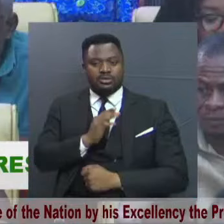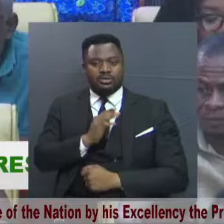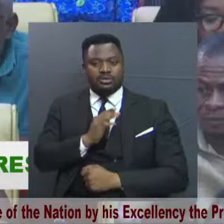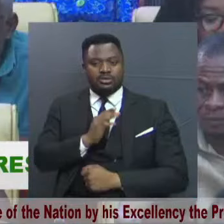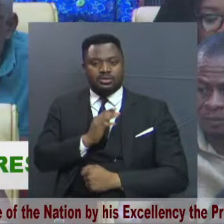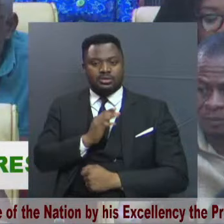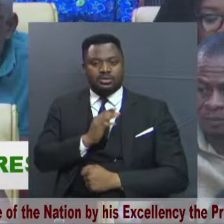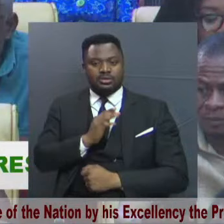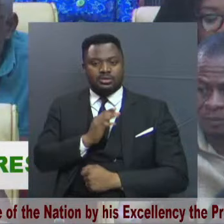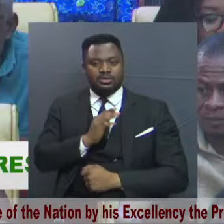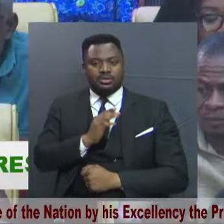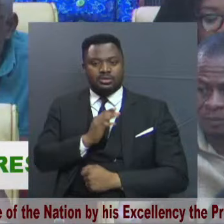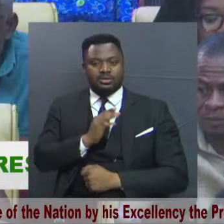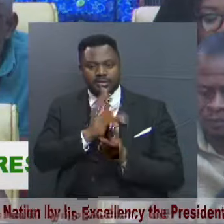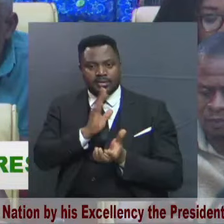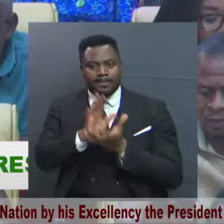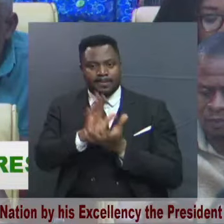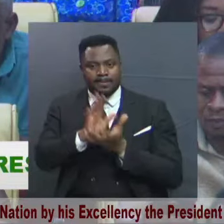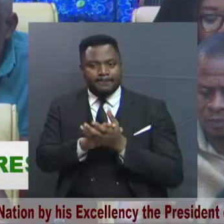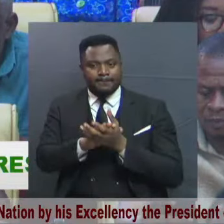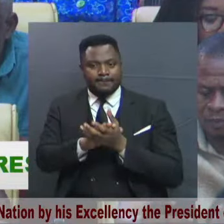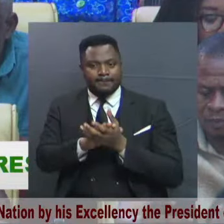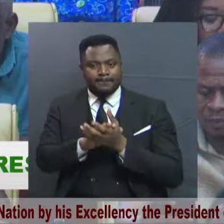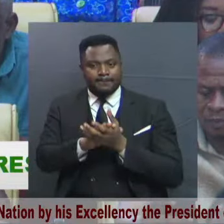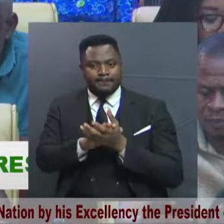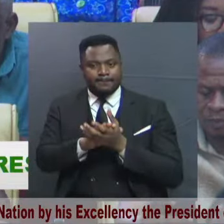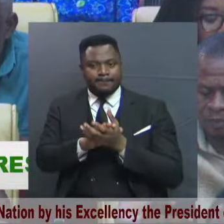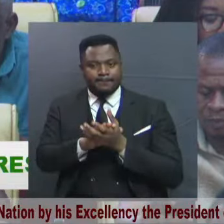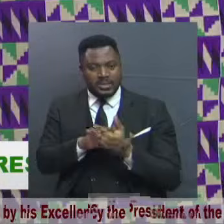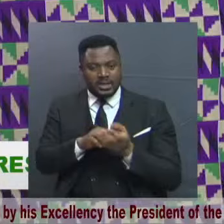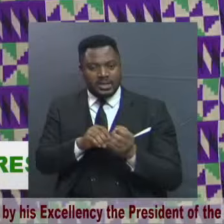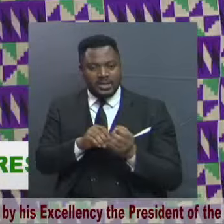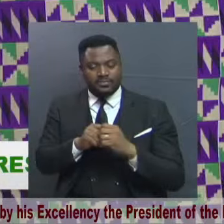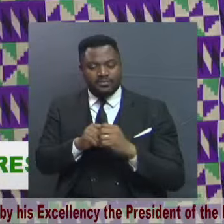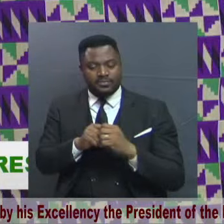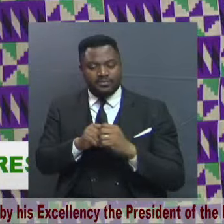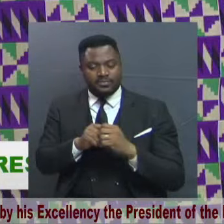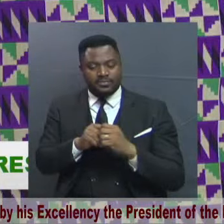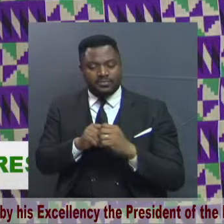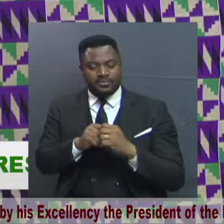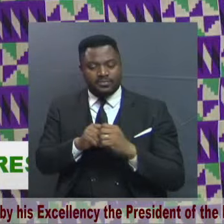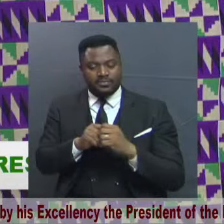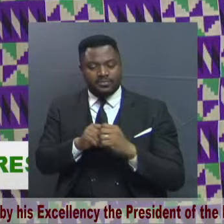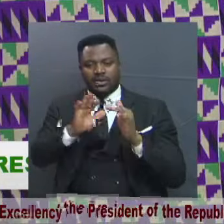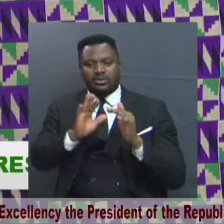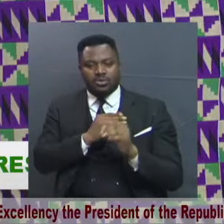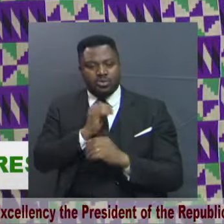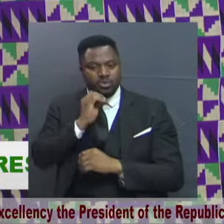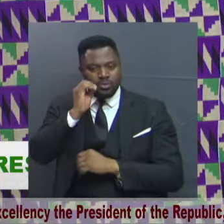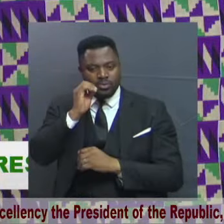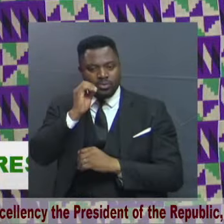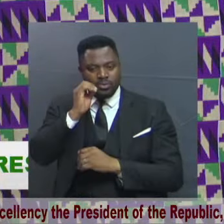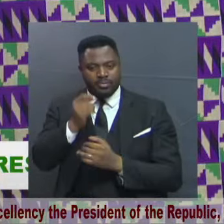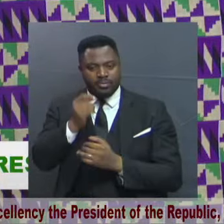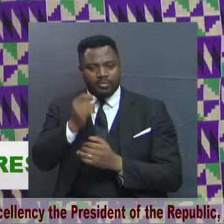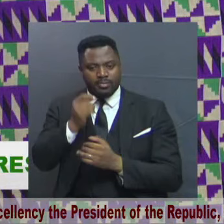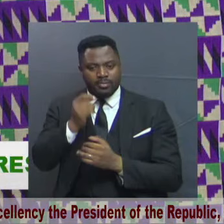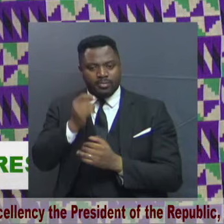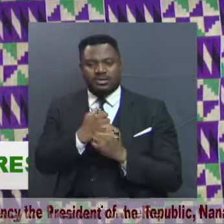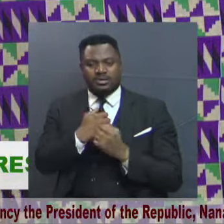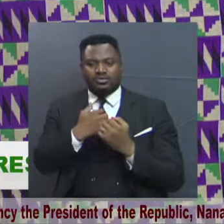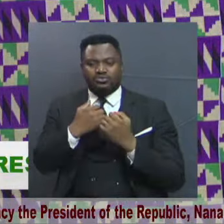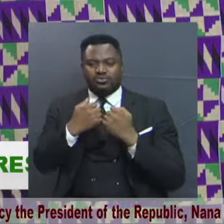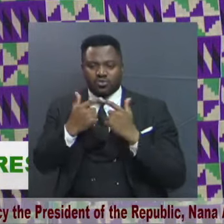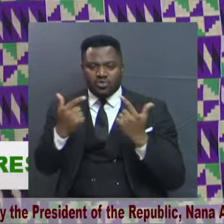ethos let us believe in Ghana I believe in Ghana and may God bless our homeland Ghana and make her